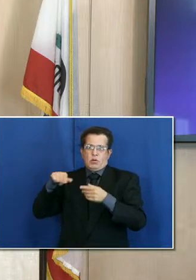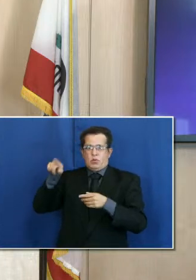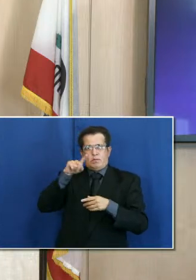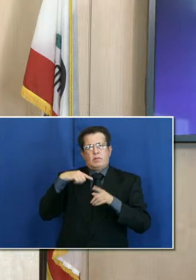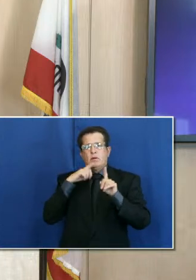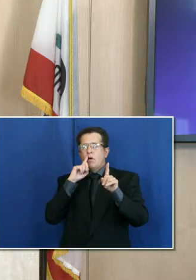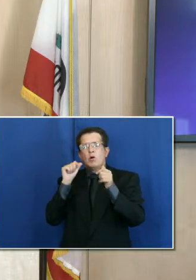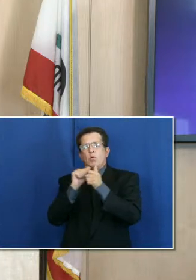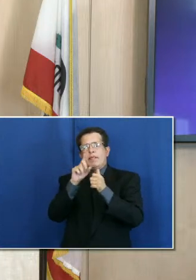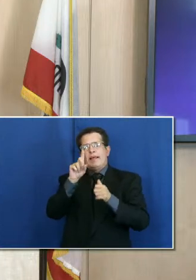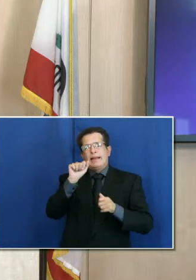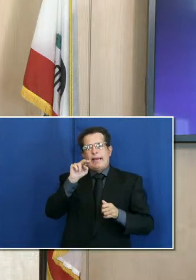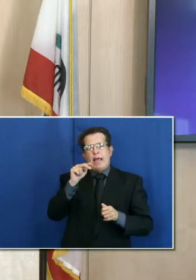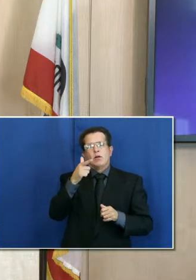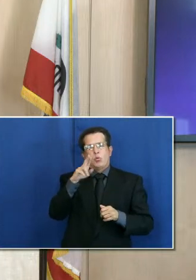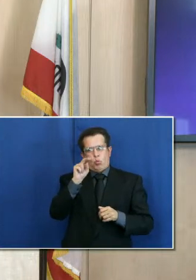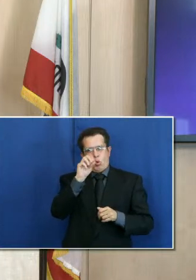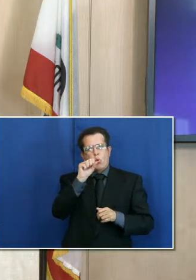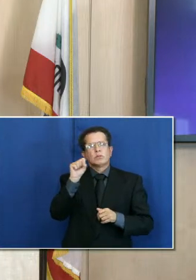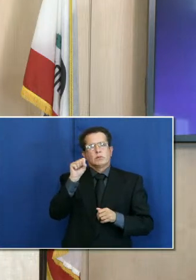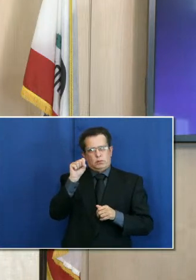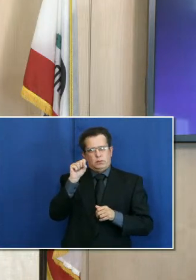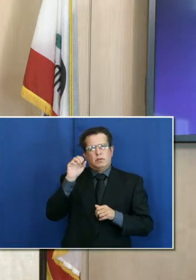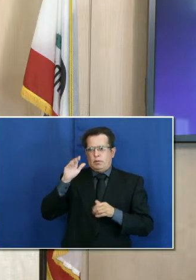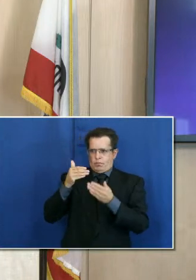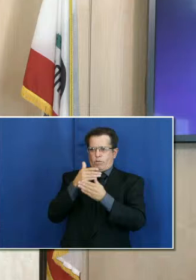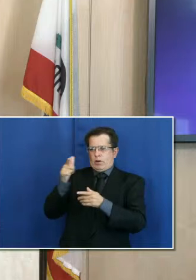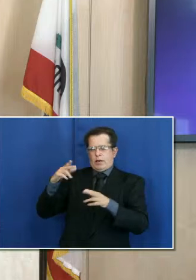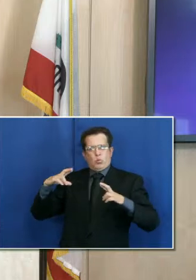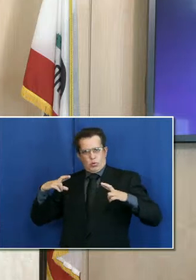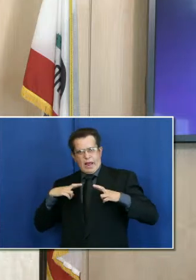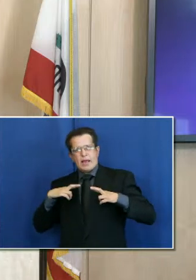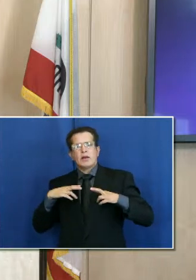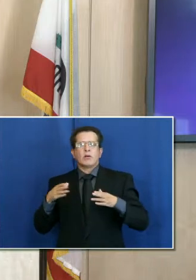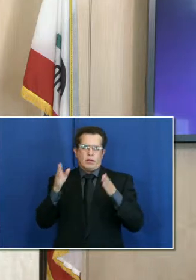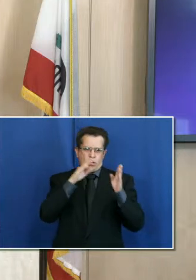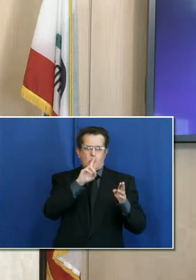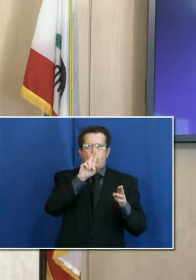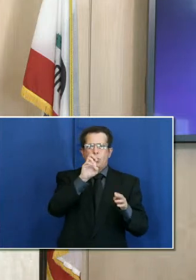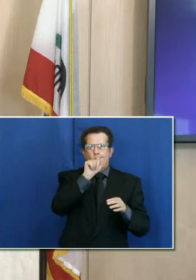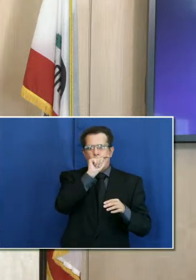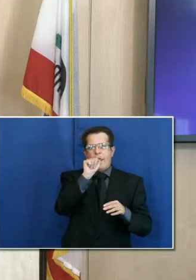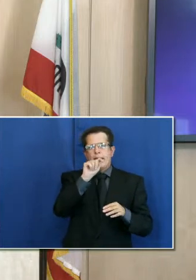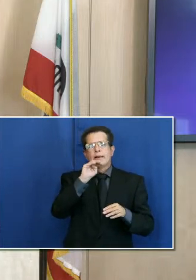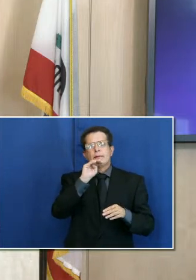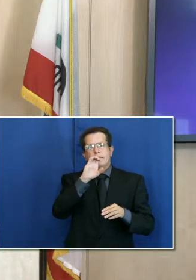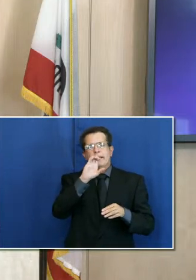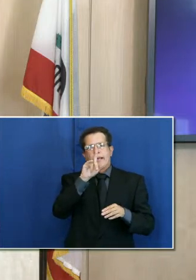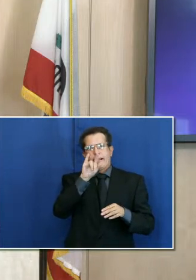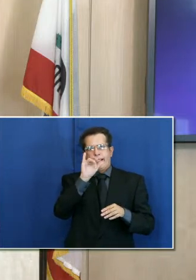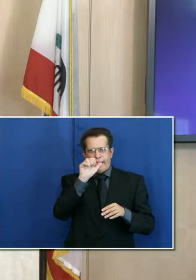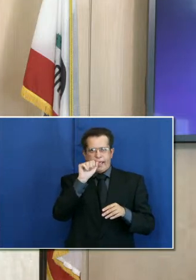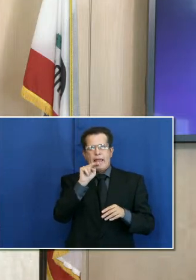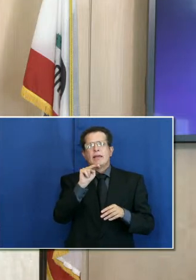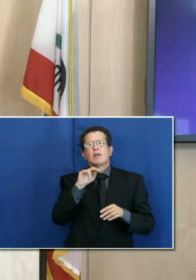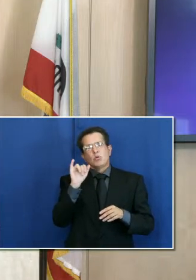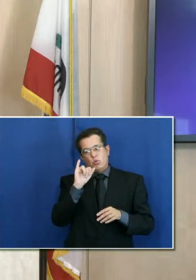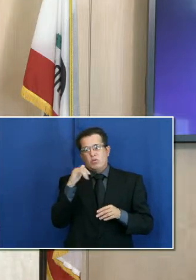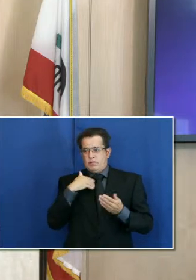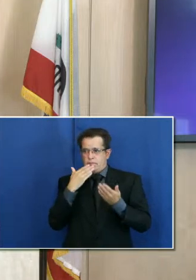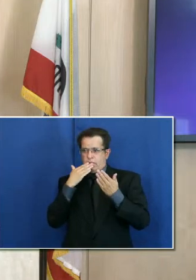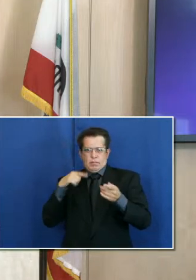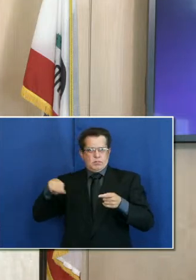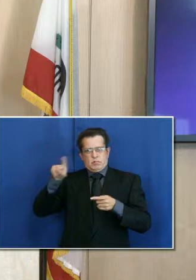before he retired, and Sharp COO Brett McLean every day since this pandemic started, sharing information